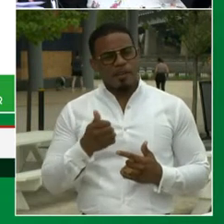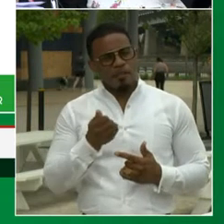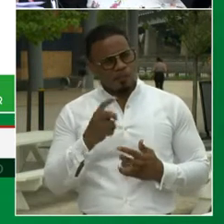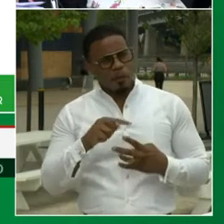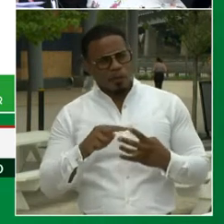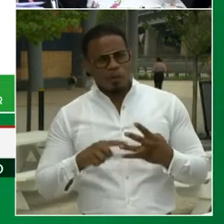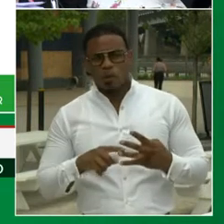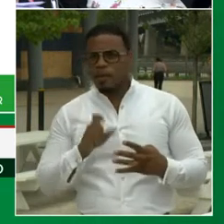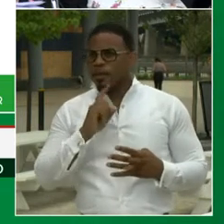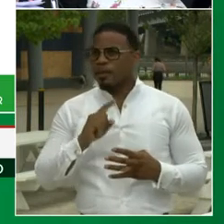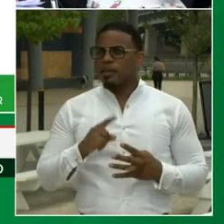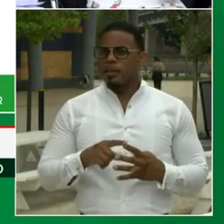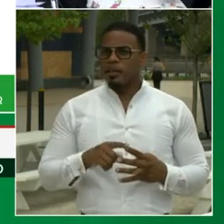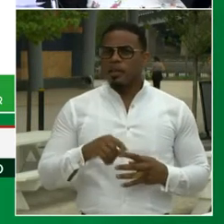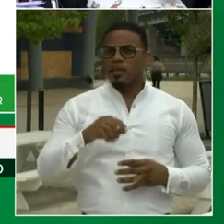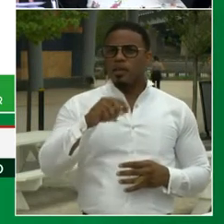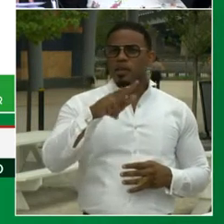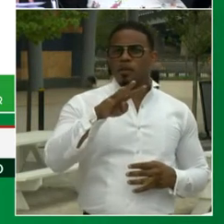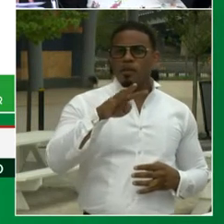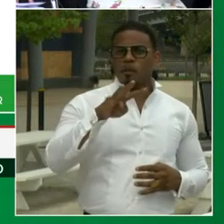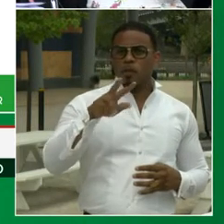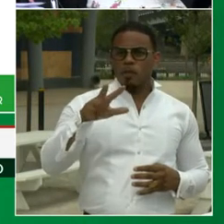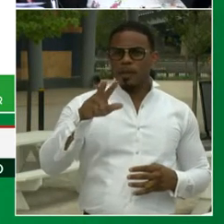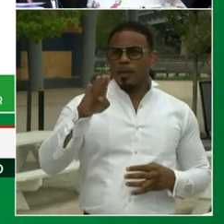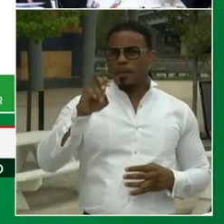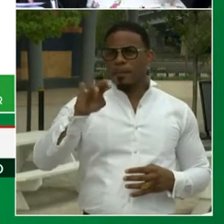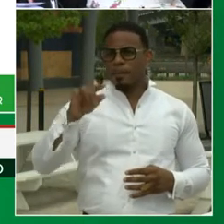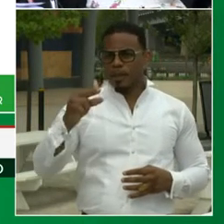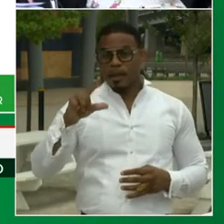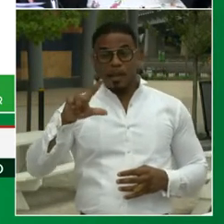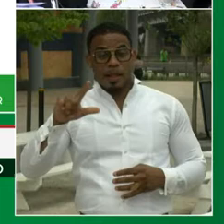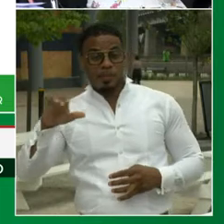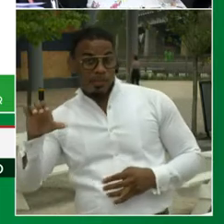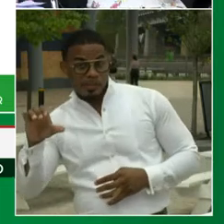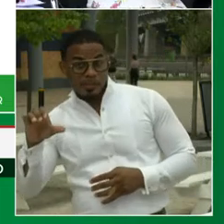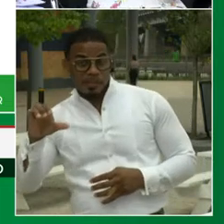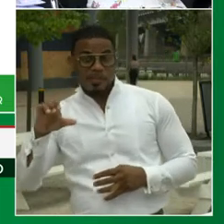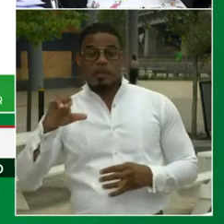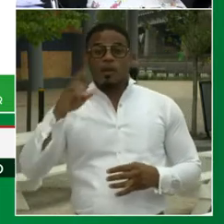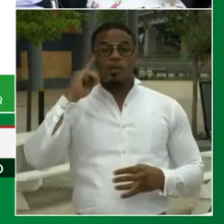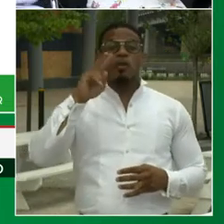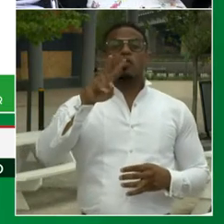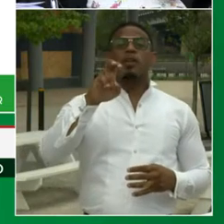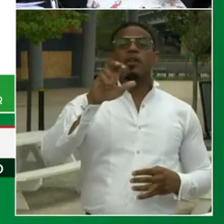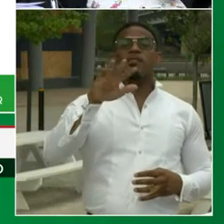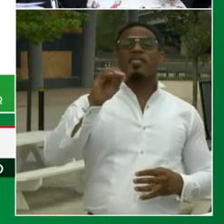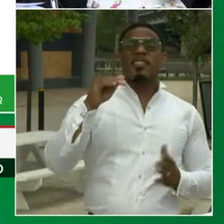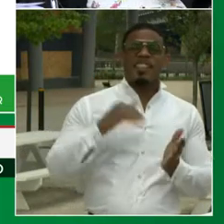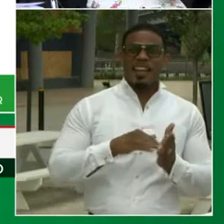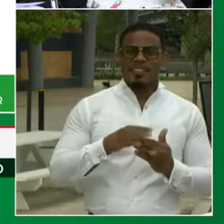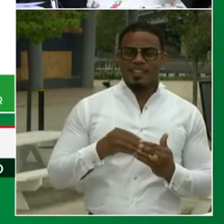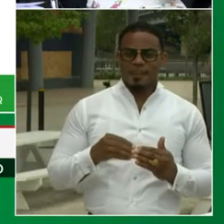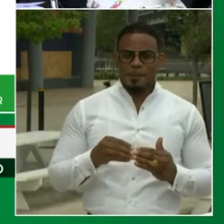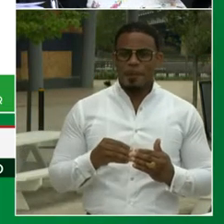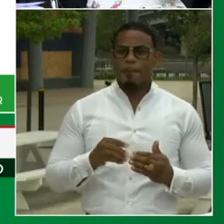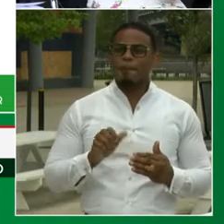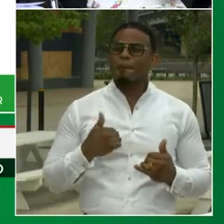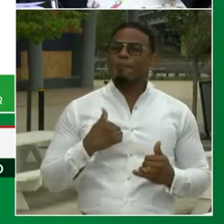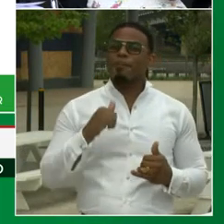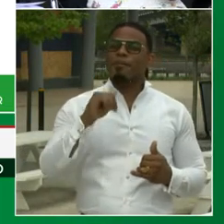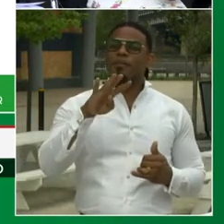of them, which is 3443 Benning LLC for $250,000. We